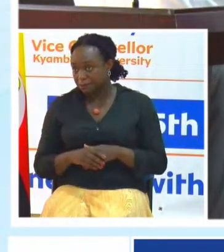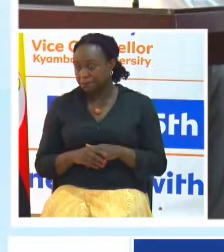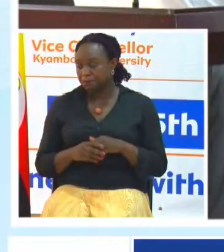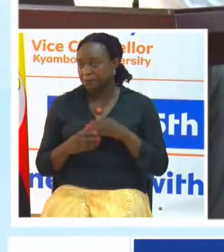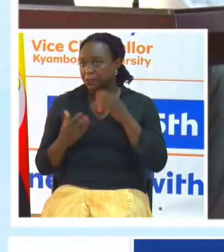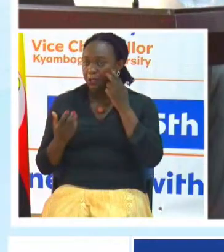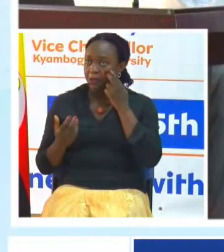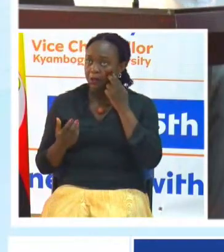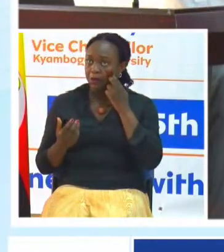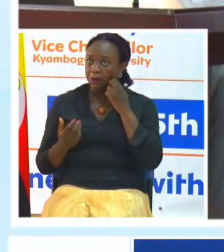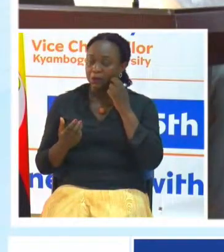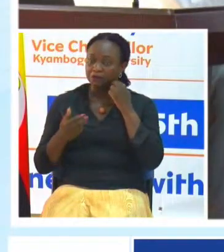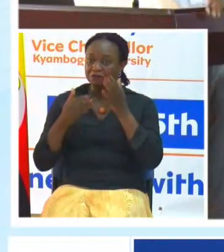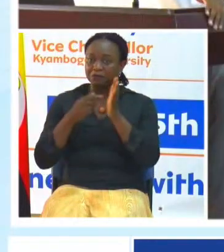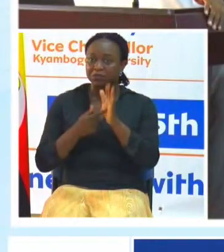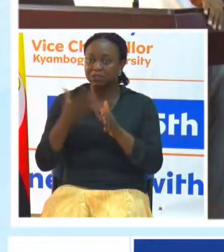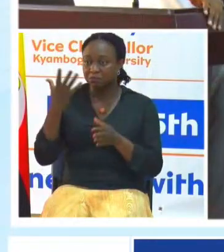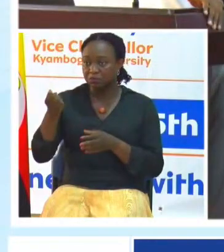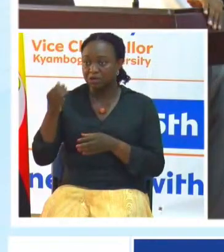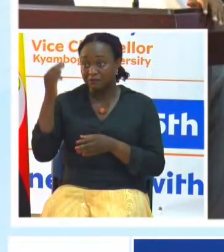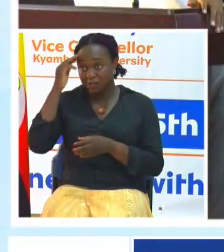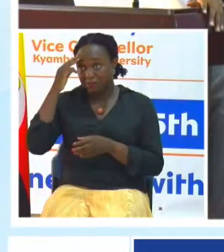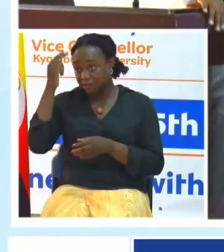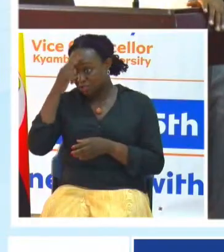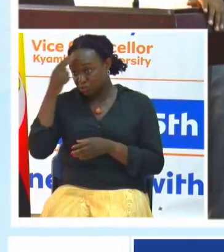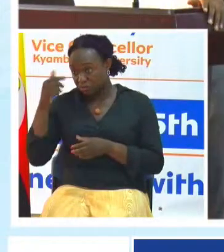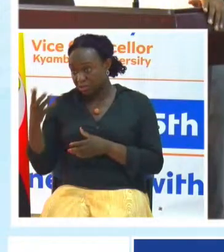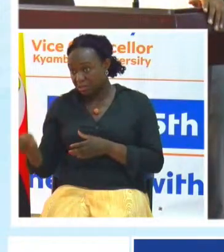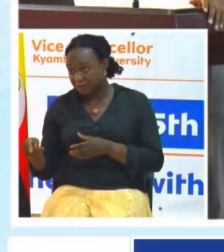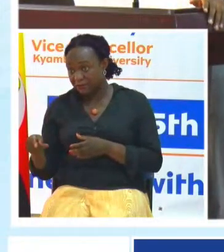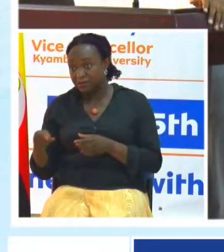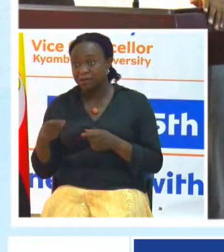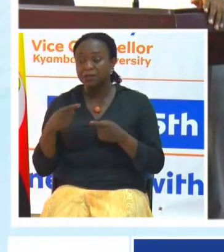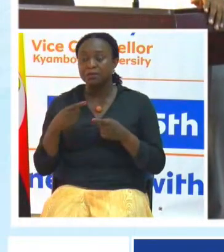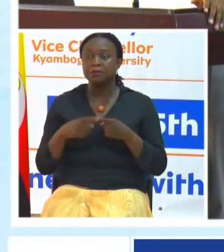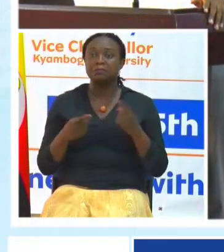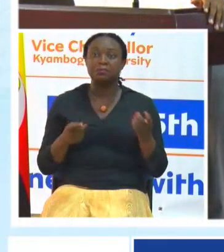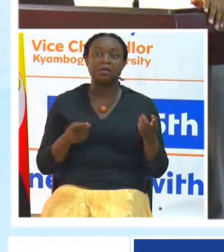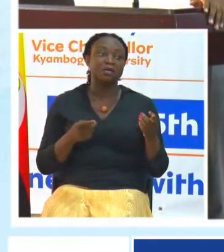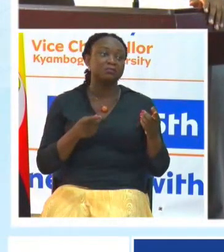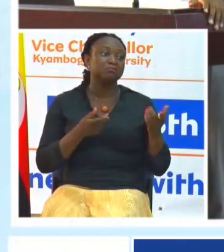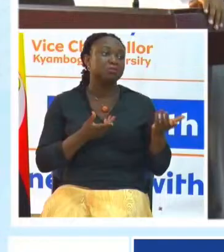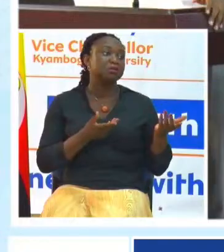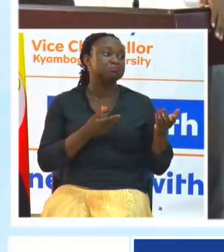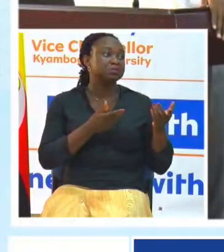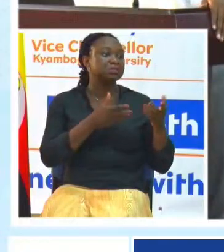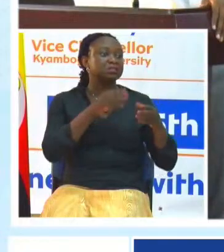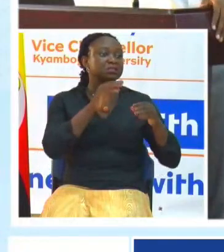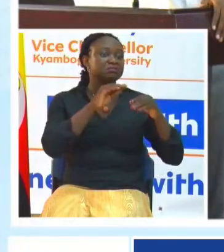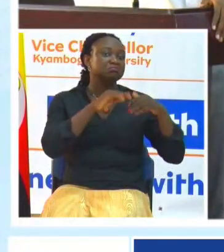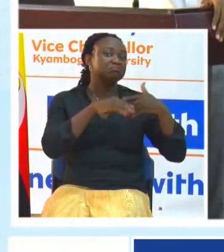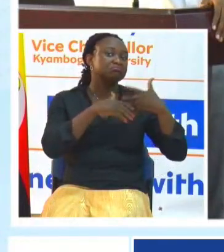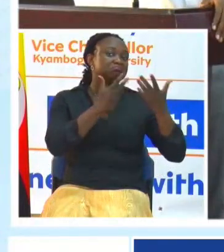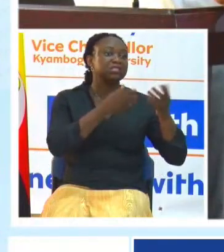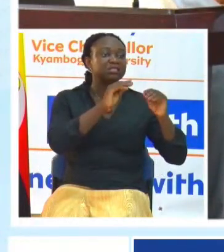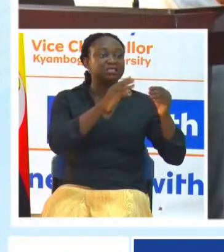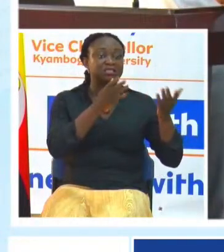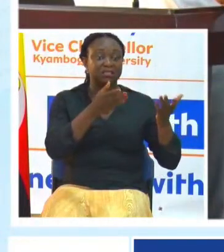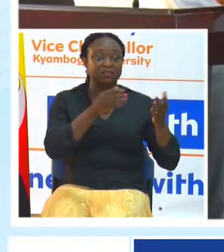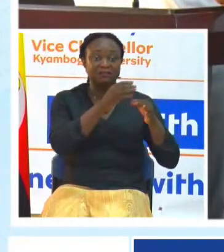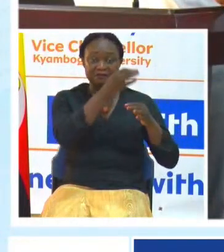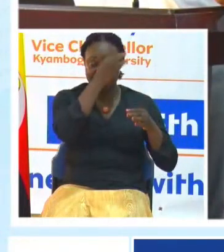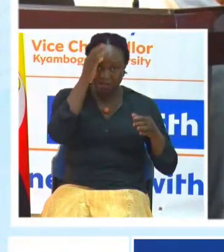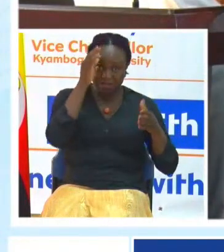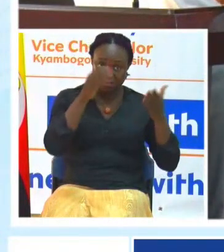can have a master's student here at Kyambogo engaging faculty students of maybe engineering. with